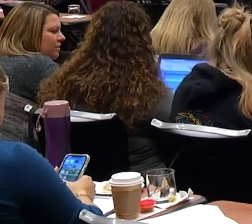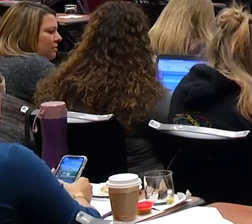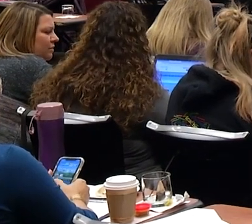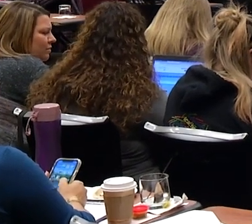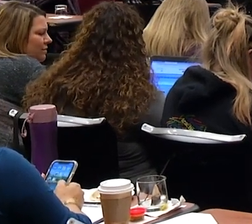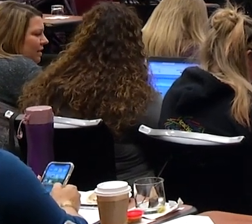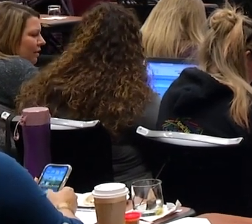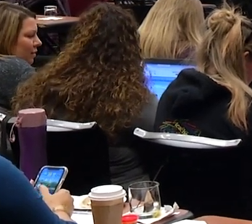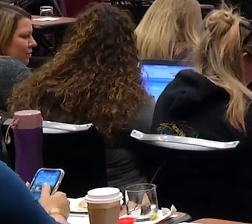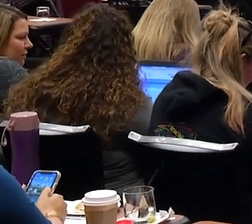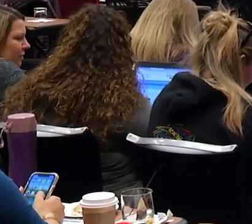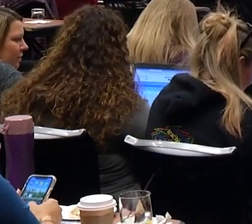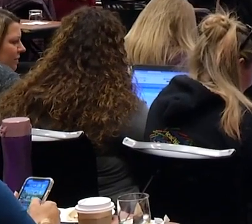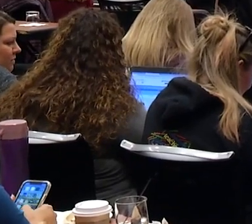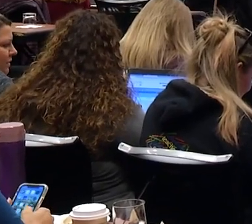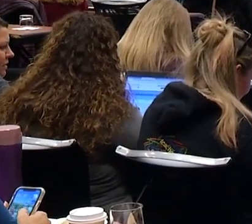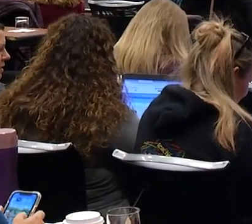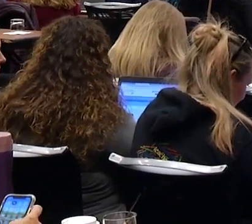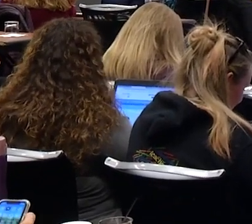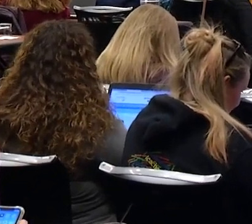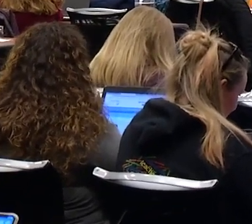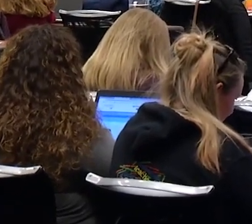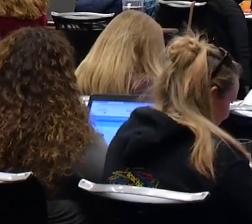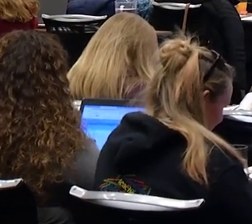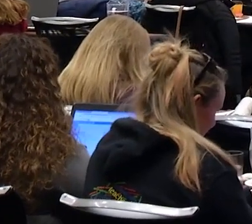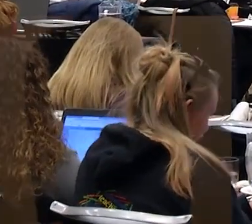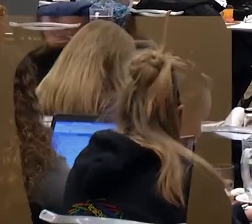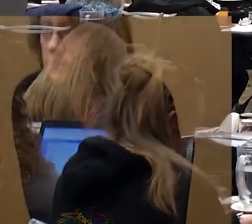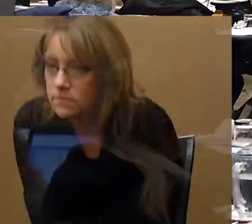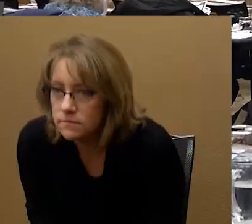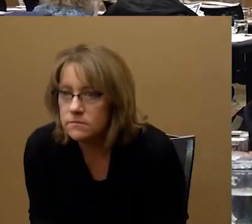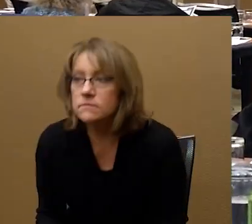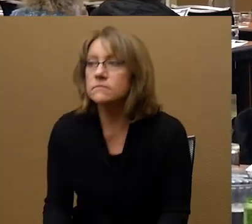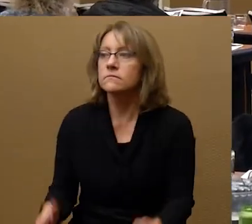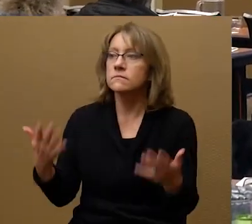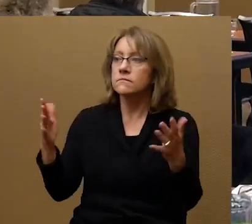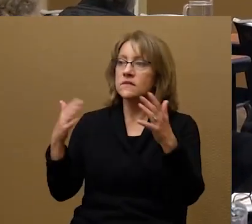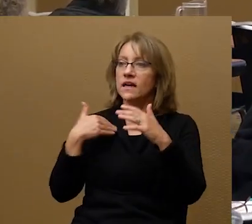All right, did everyone get a chance to look over the sensory profile?